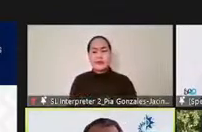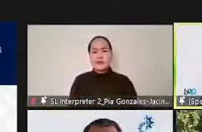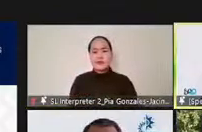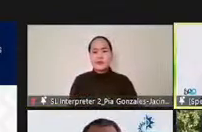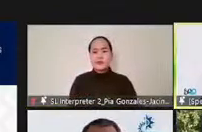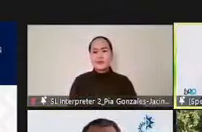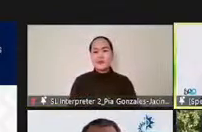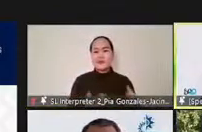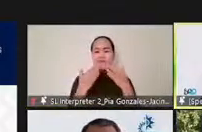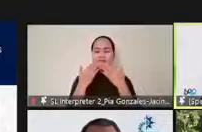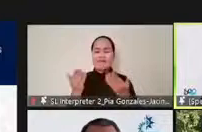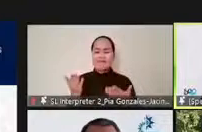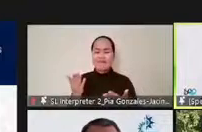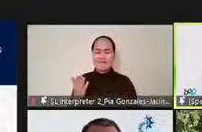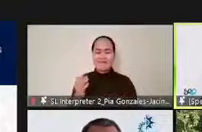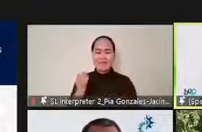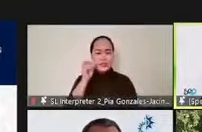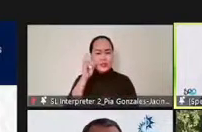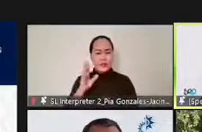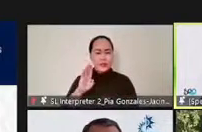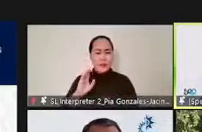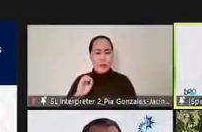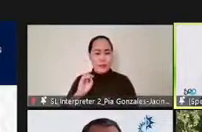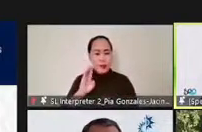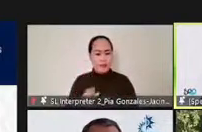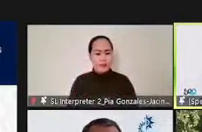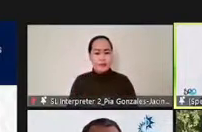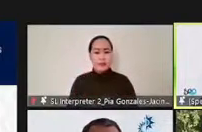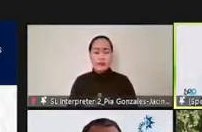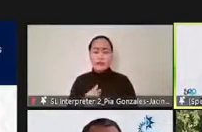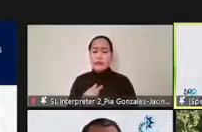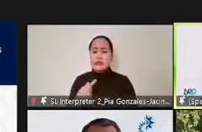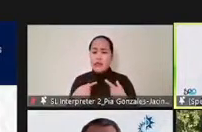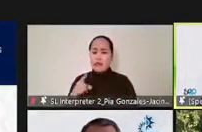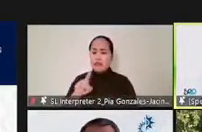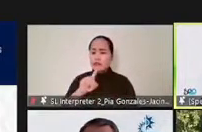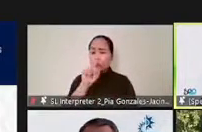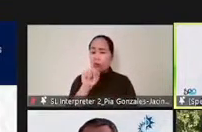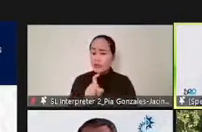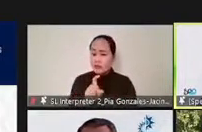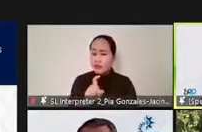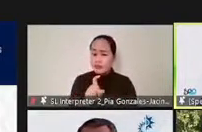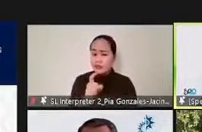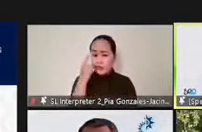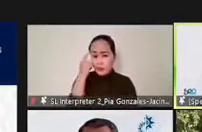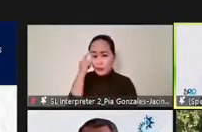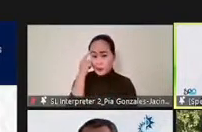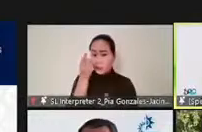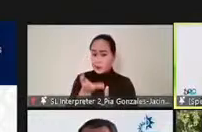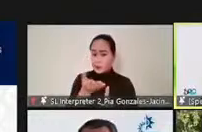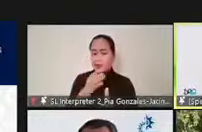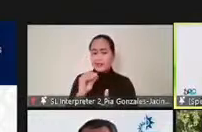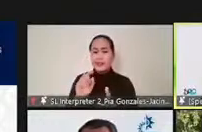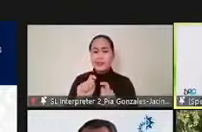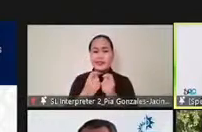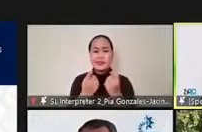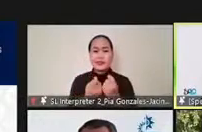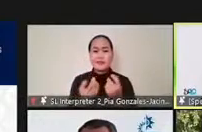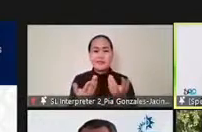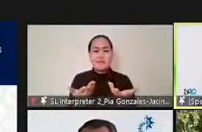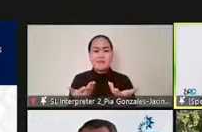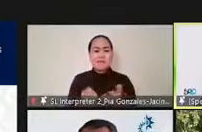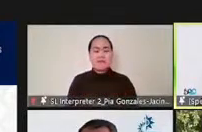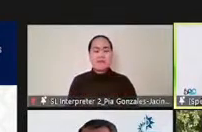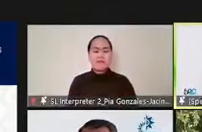Thank you, Sir Bob. Actually, I have a question also meant for you and your team,